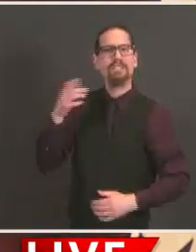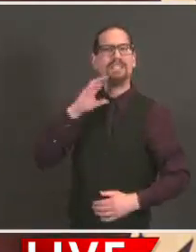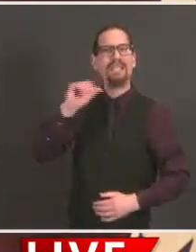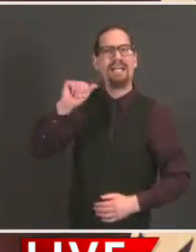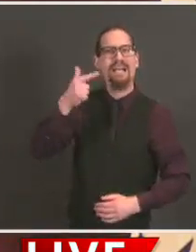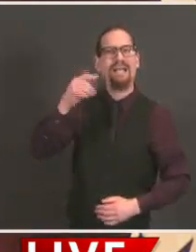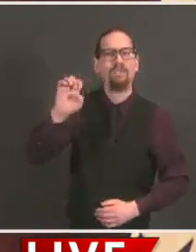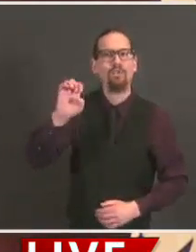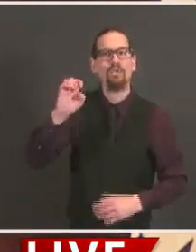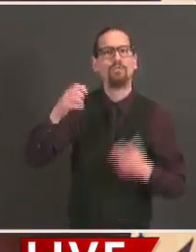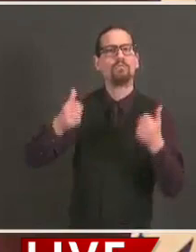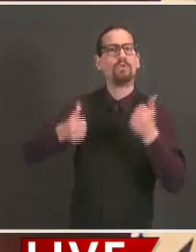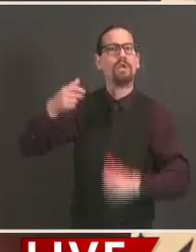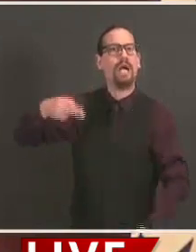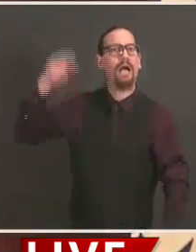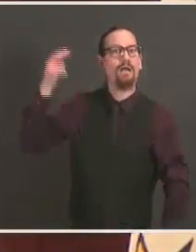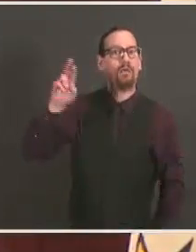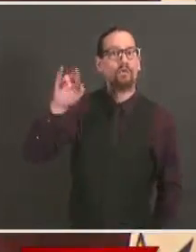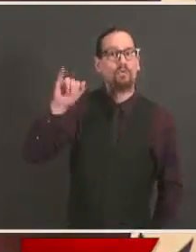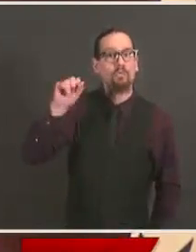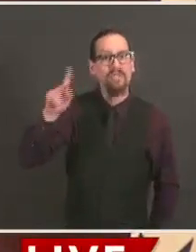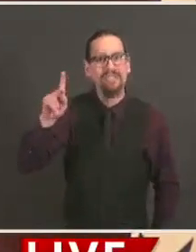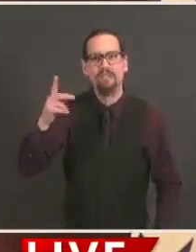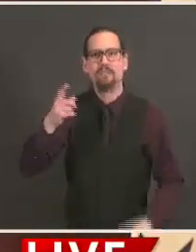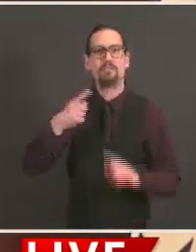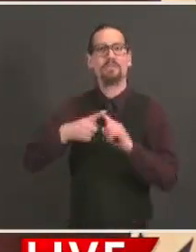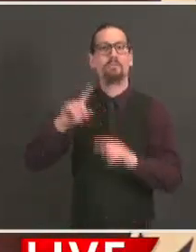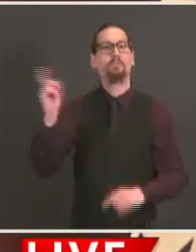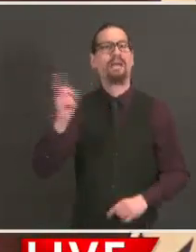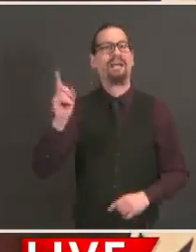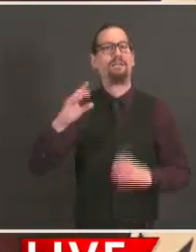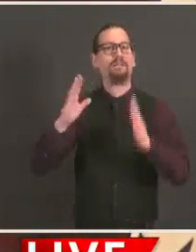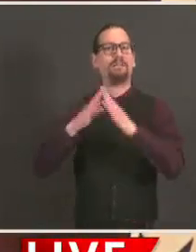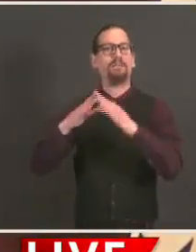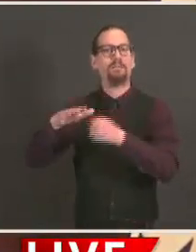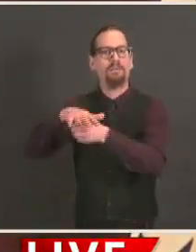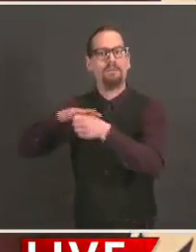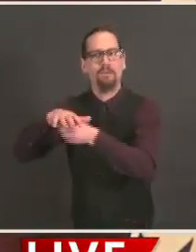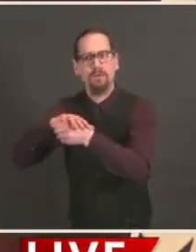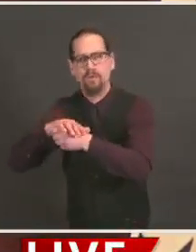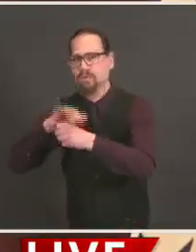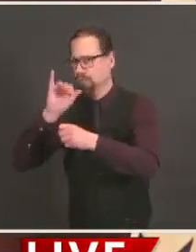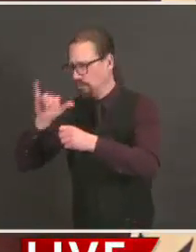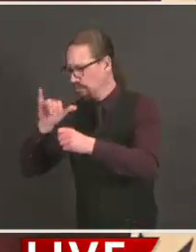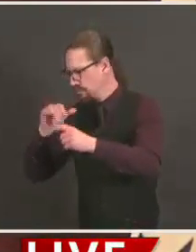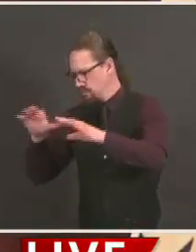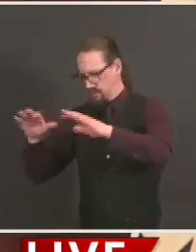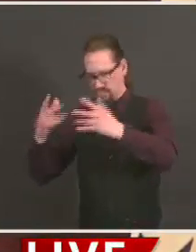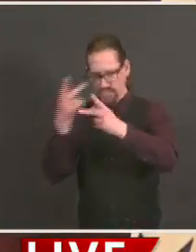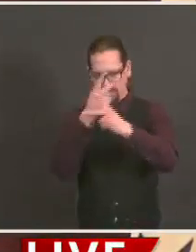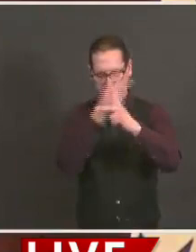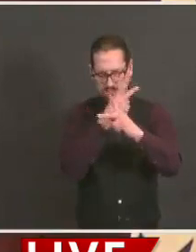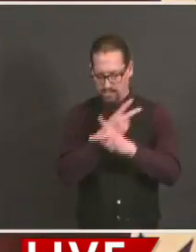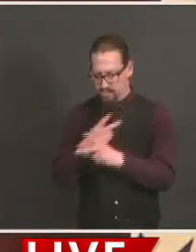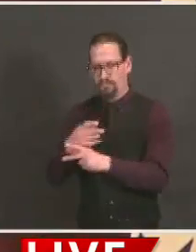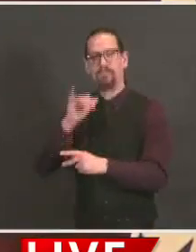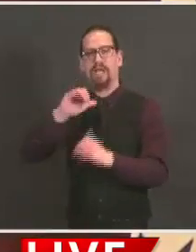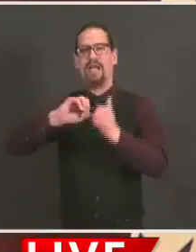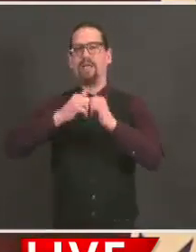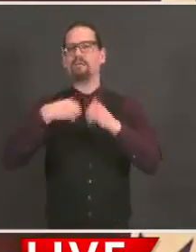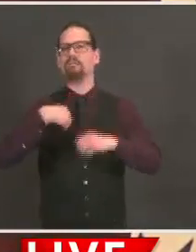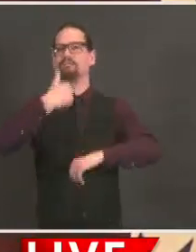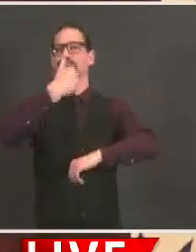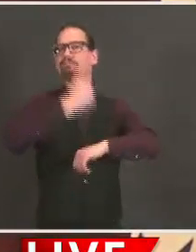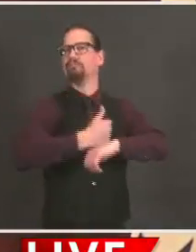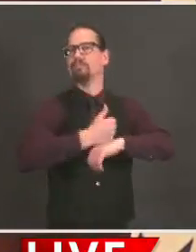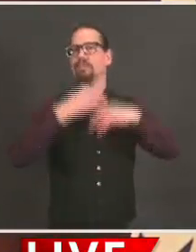geography. I will reiterate that this approach aligns directly with the input from our federal